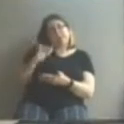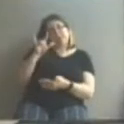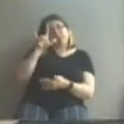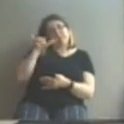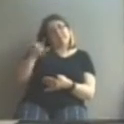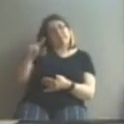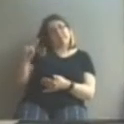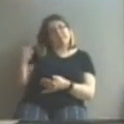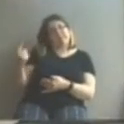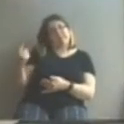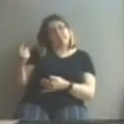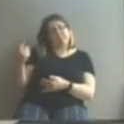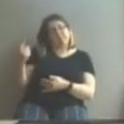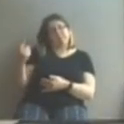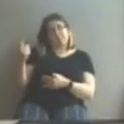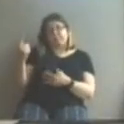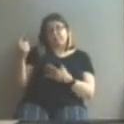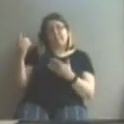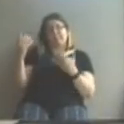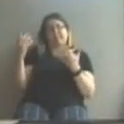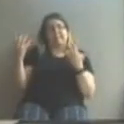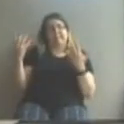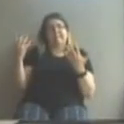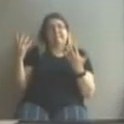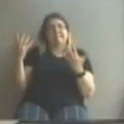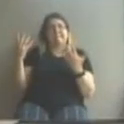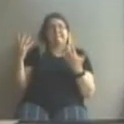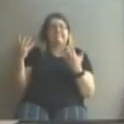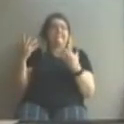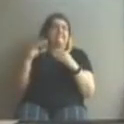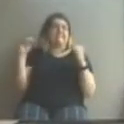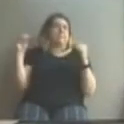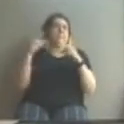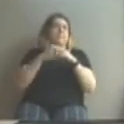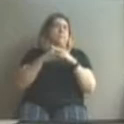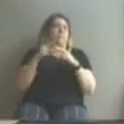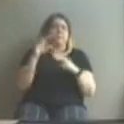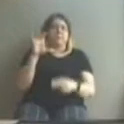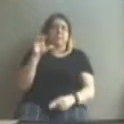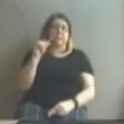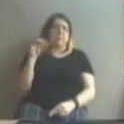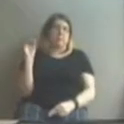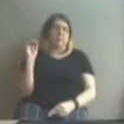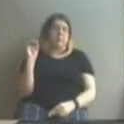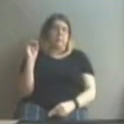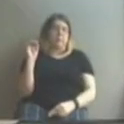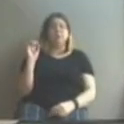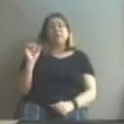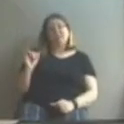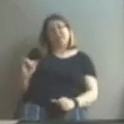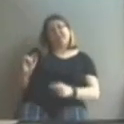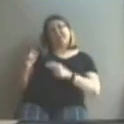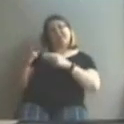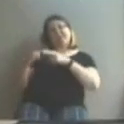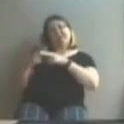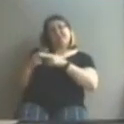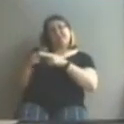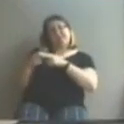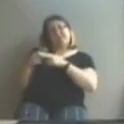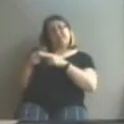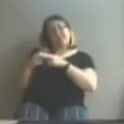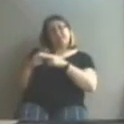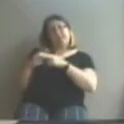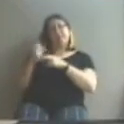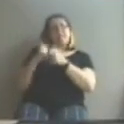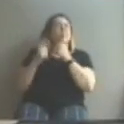1st and there isn't an interim CAO, right? You can temporarily,